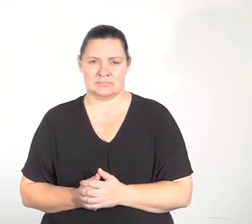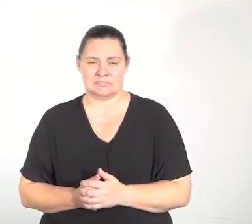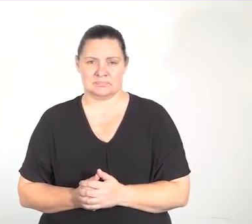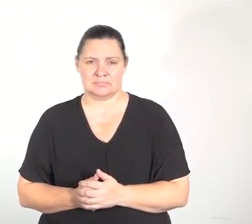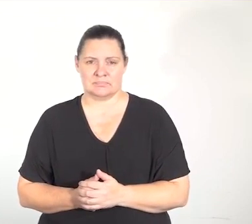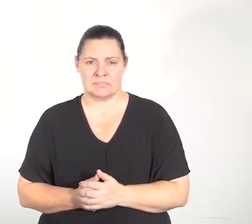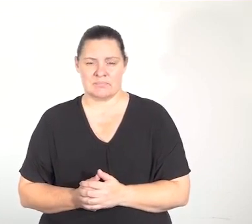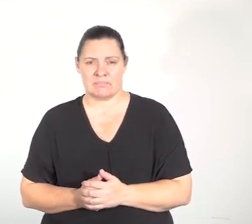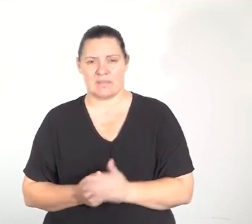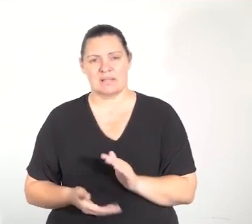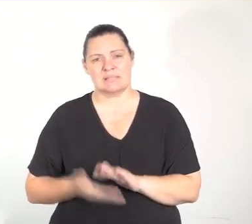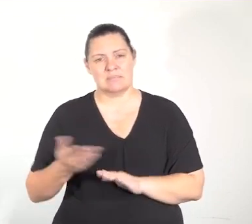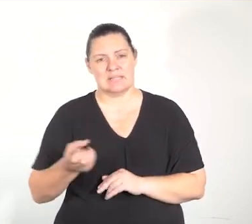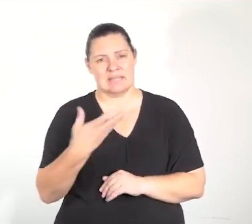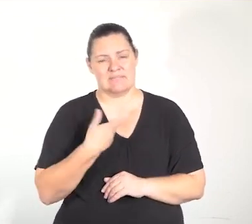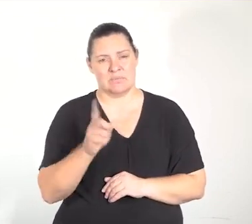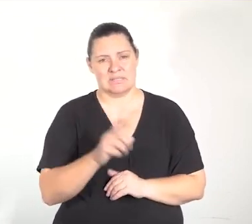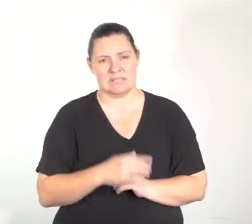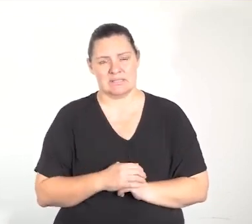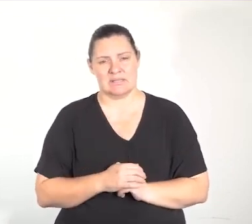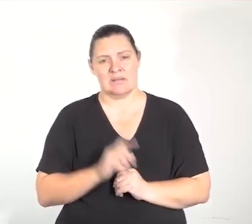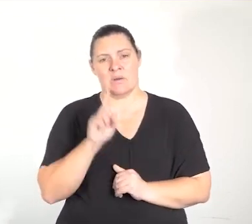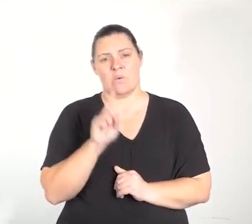time. What was the speed given to us?